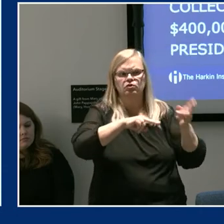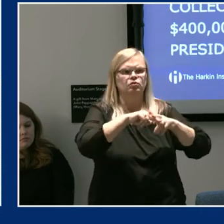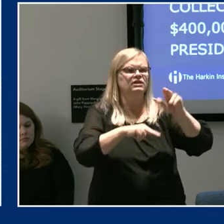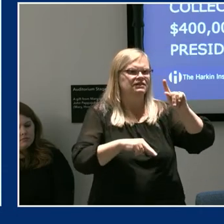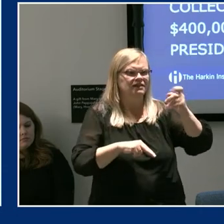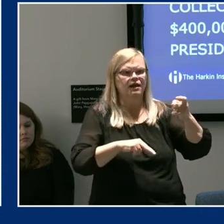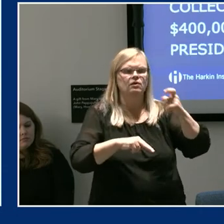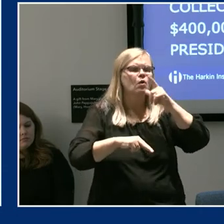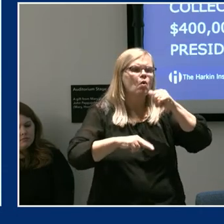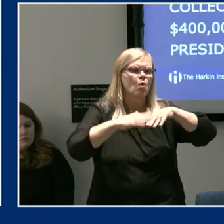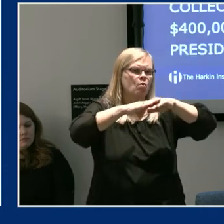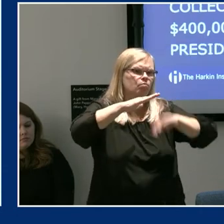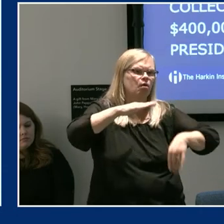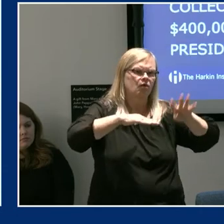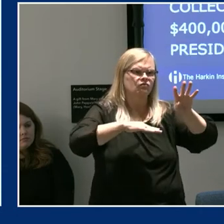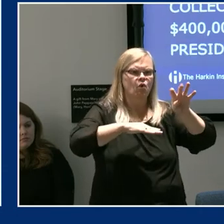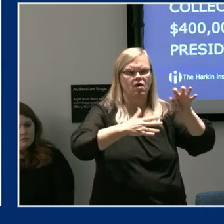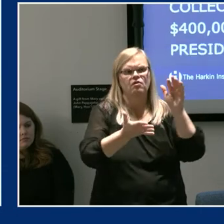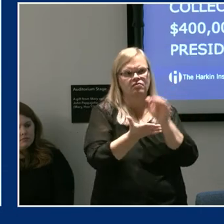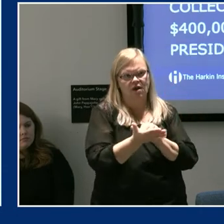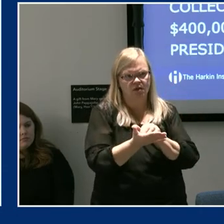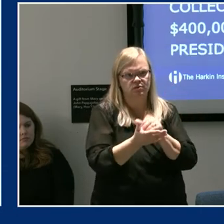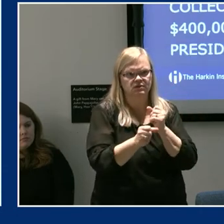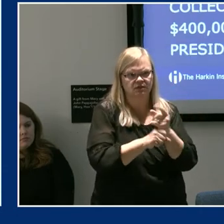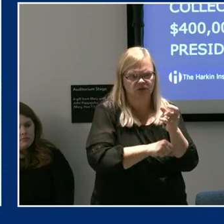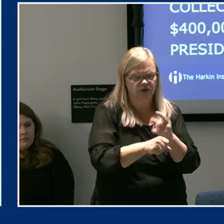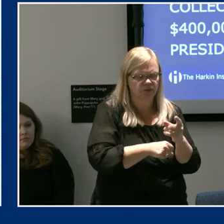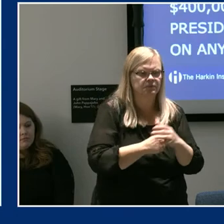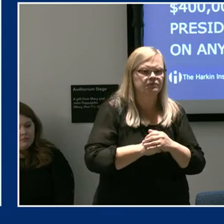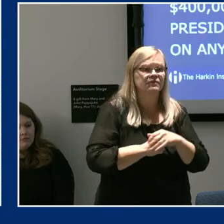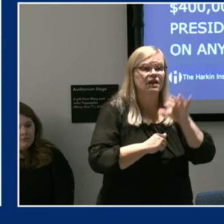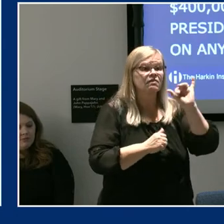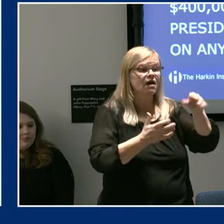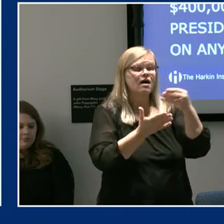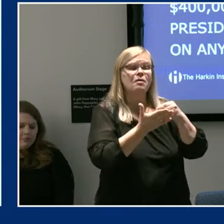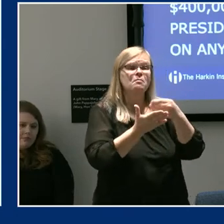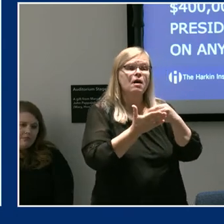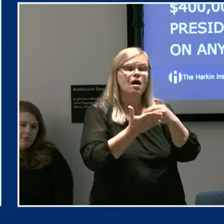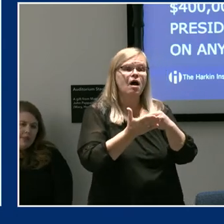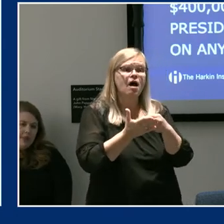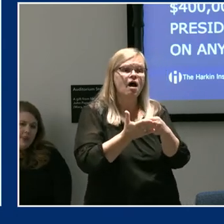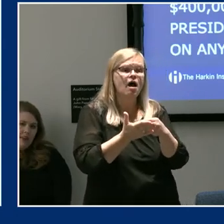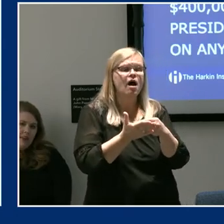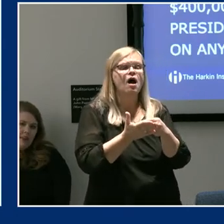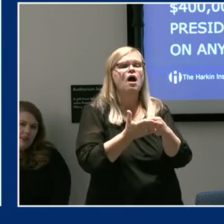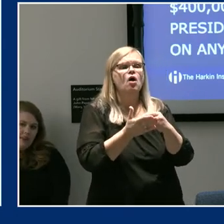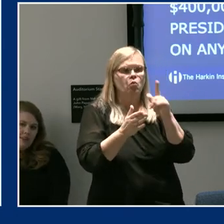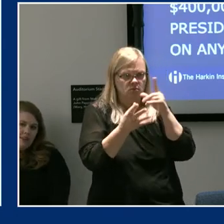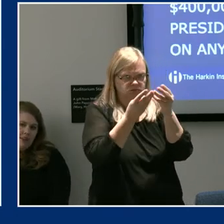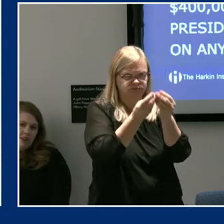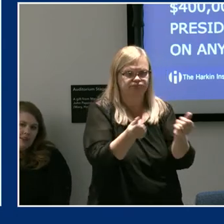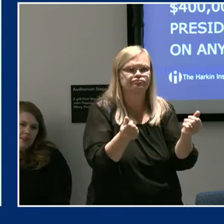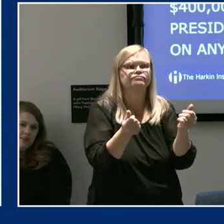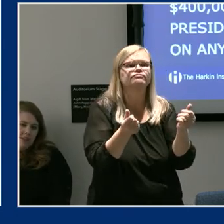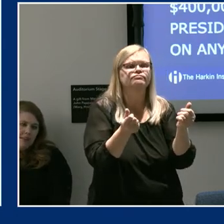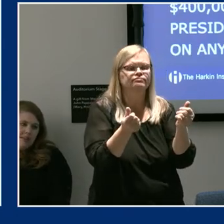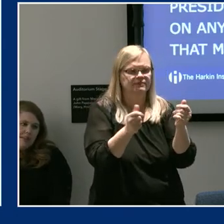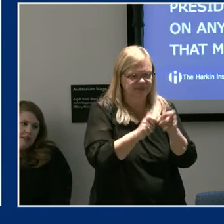anyone earning less than $400,000 a year. That money extends the solvency,